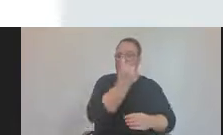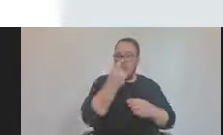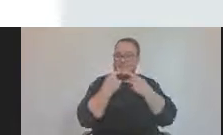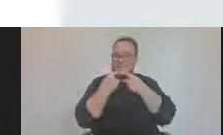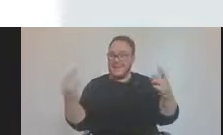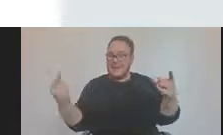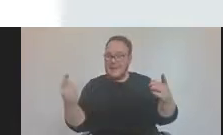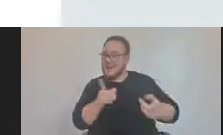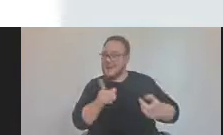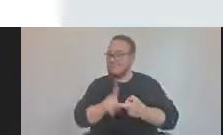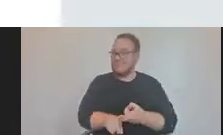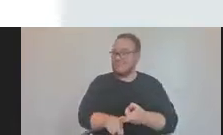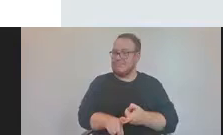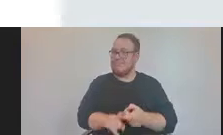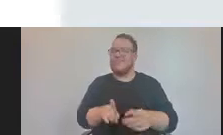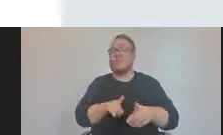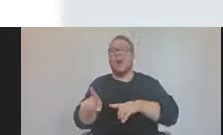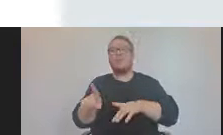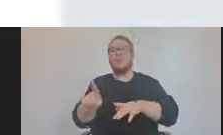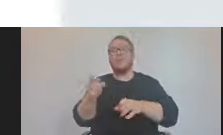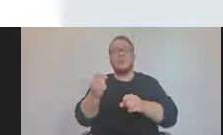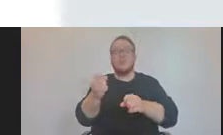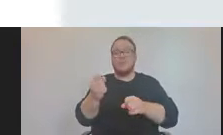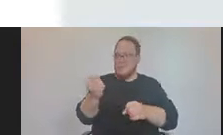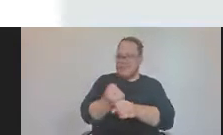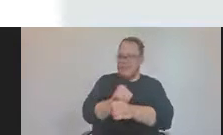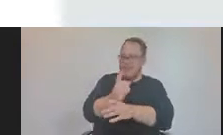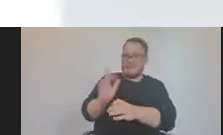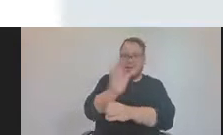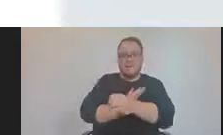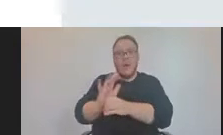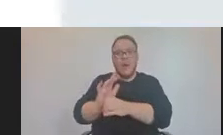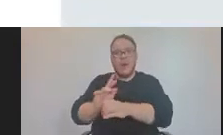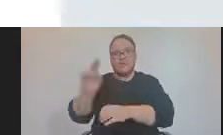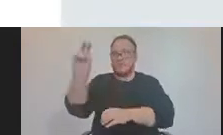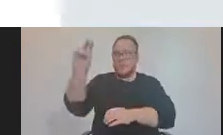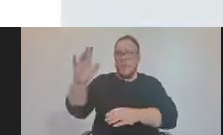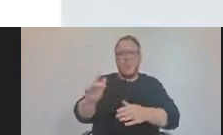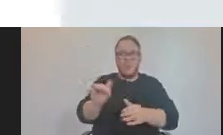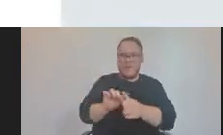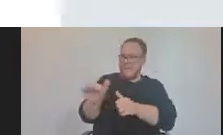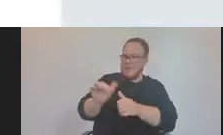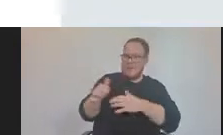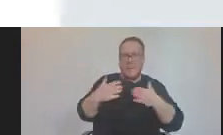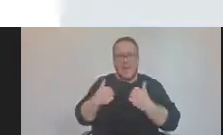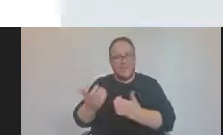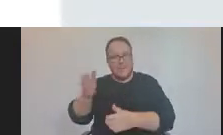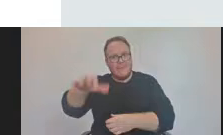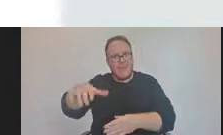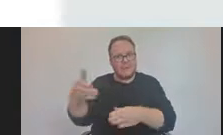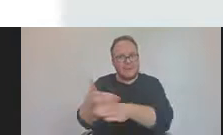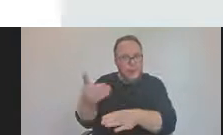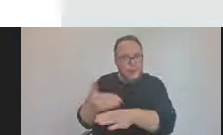to make Staffordshire and Stoke-on-Trent the healthiest place to live and work, and also 4 core priorities for